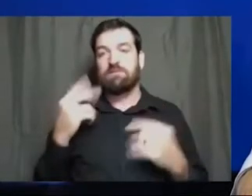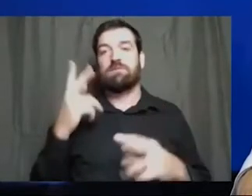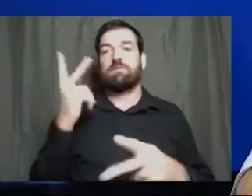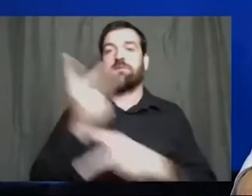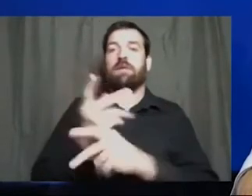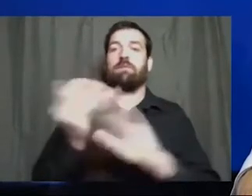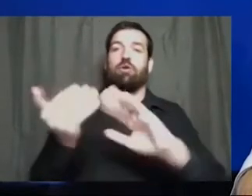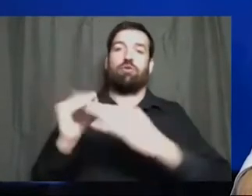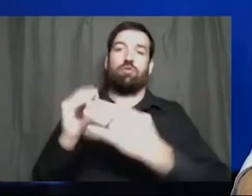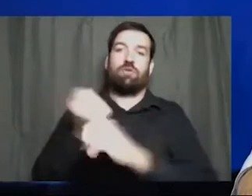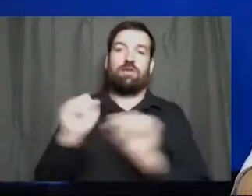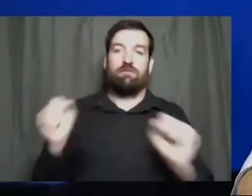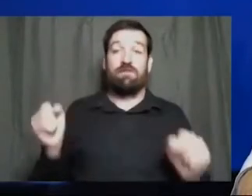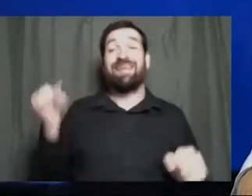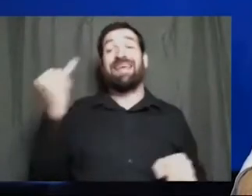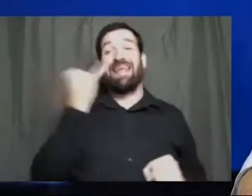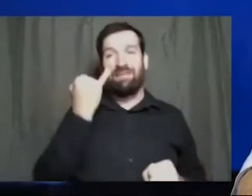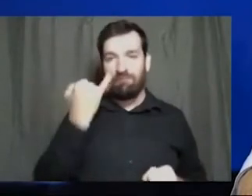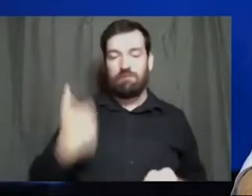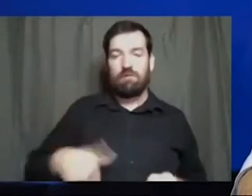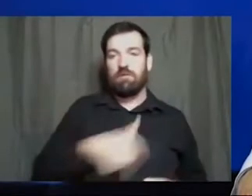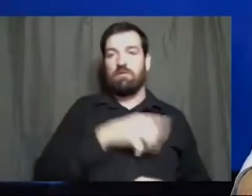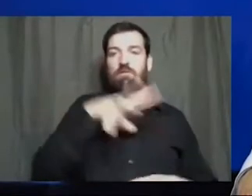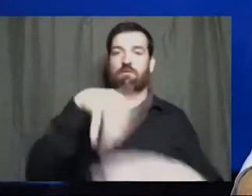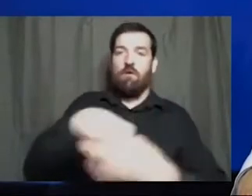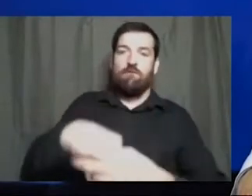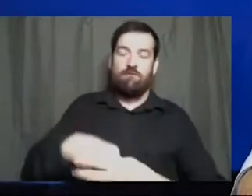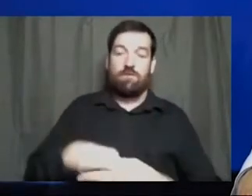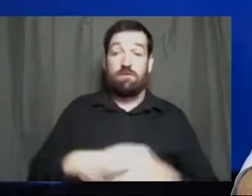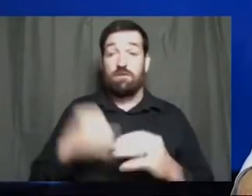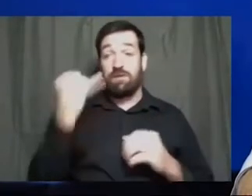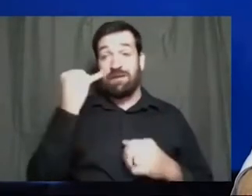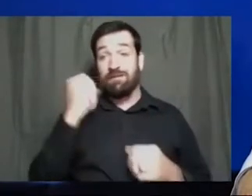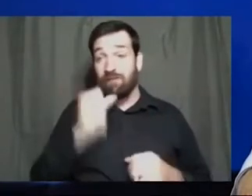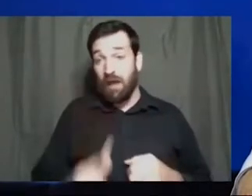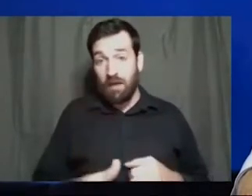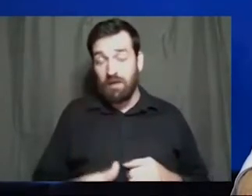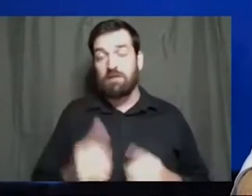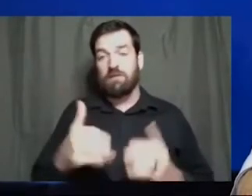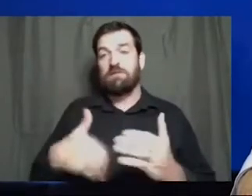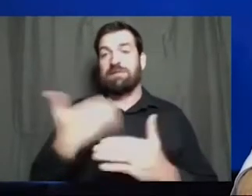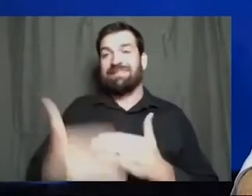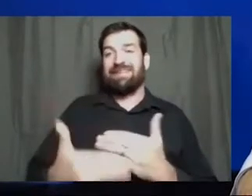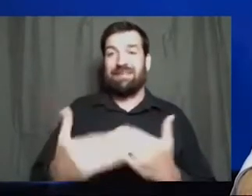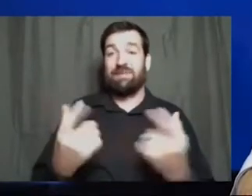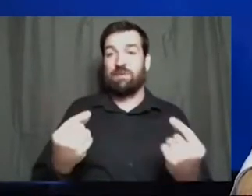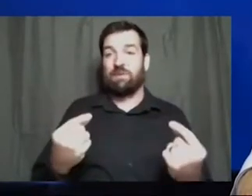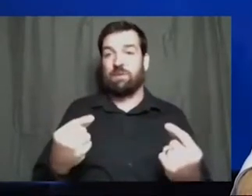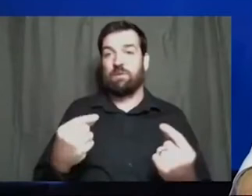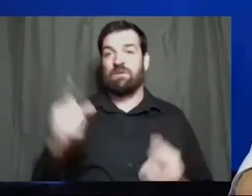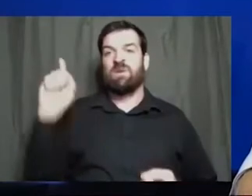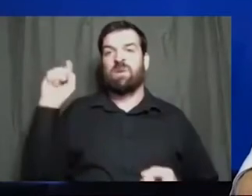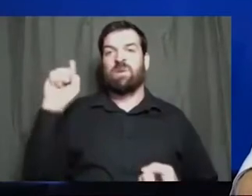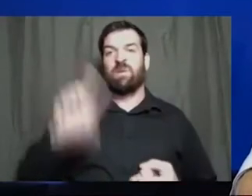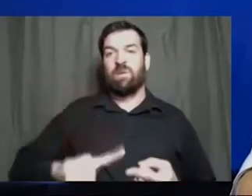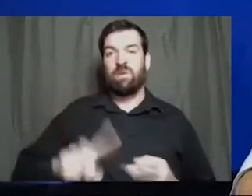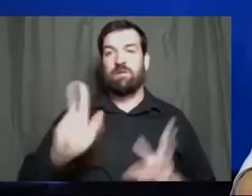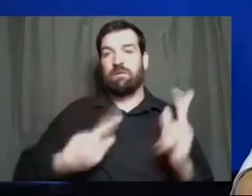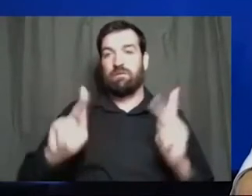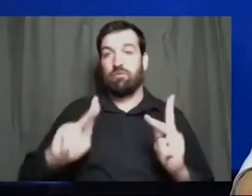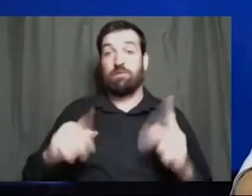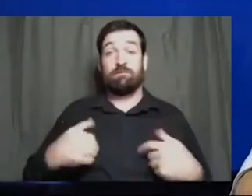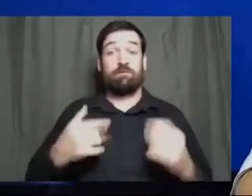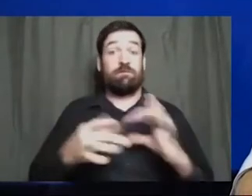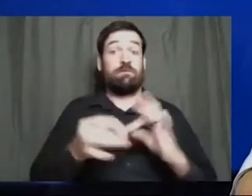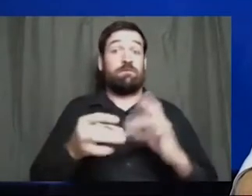all participating in it. If it doesn't, the next step is to de-densify. Now, here's what I would say about indoor workouts. I would not go